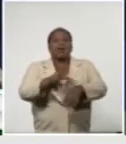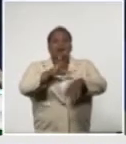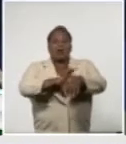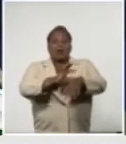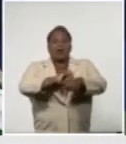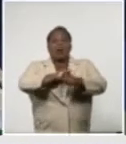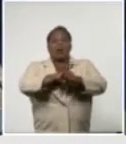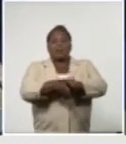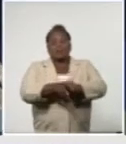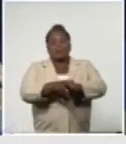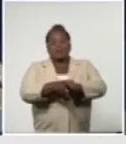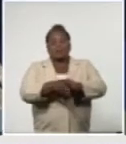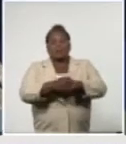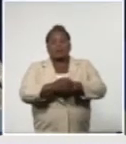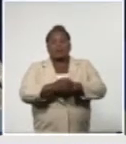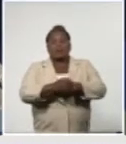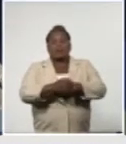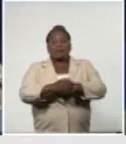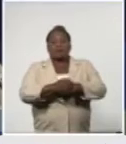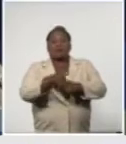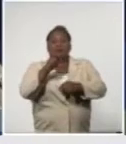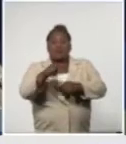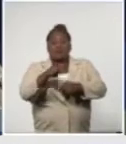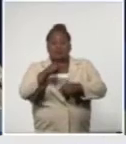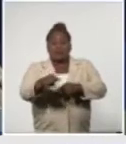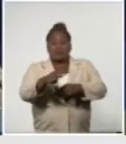cases, and this